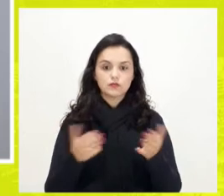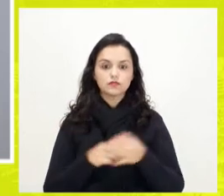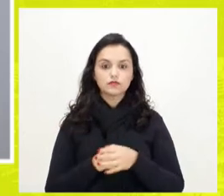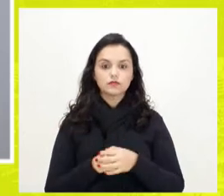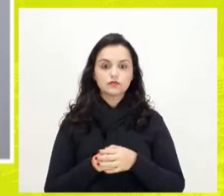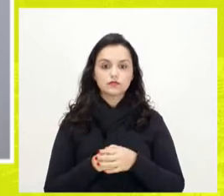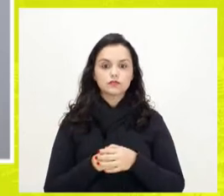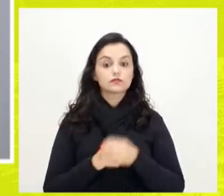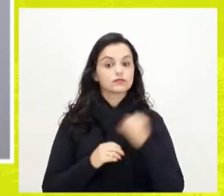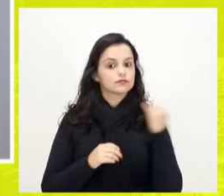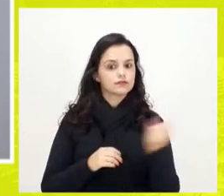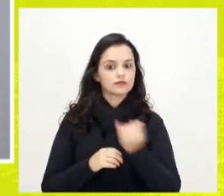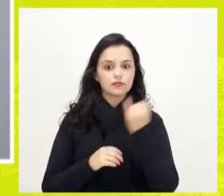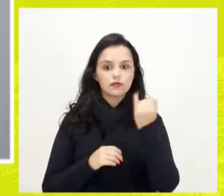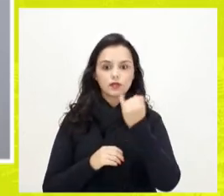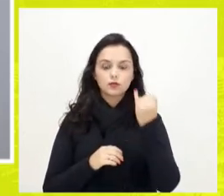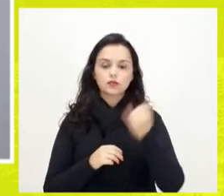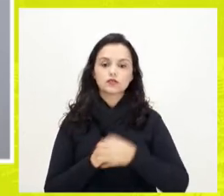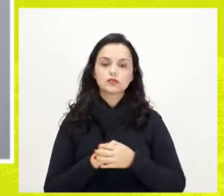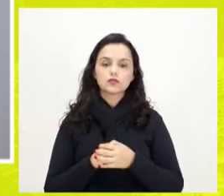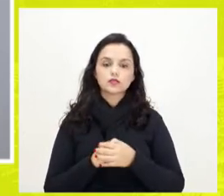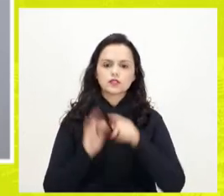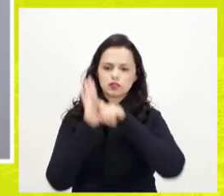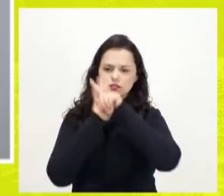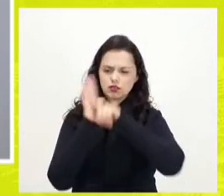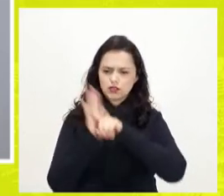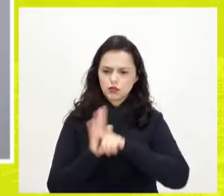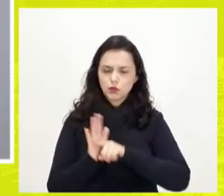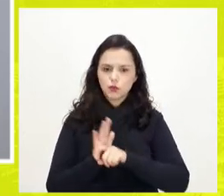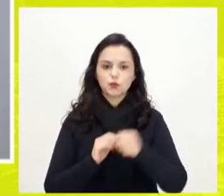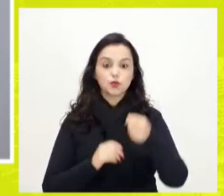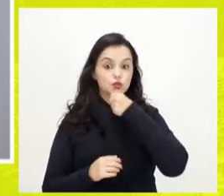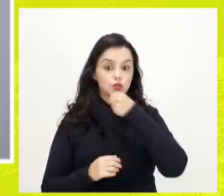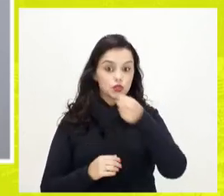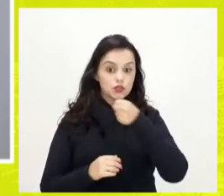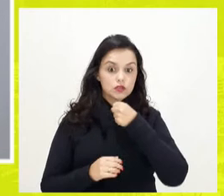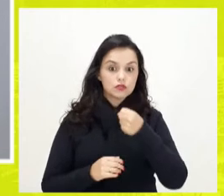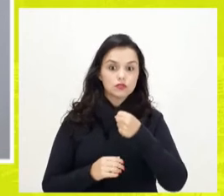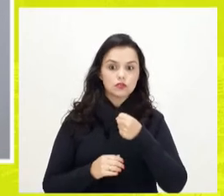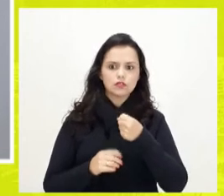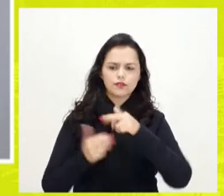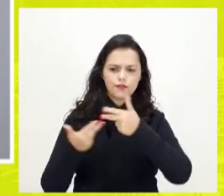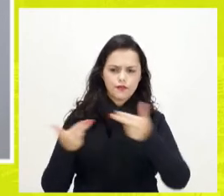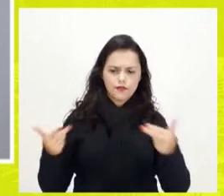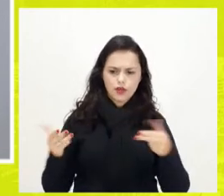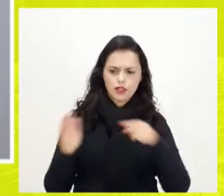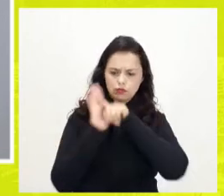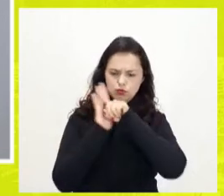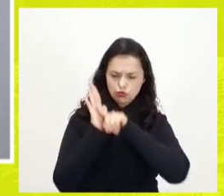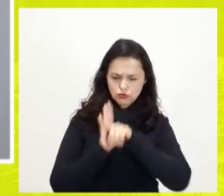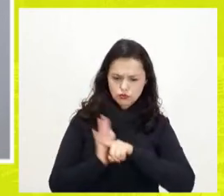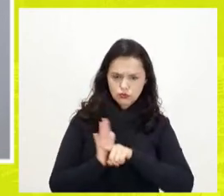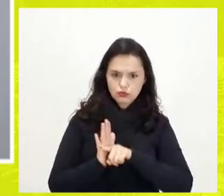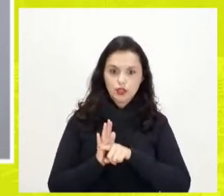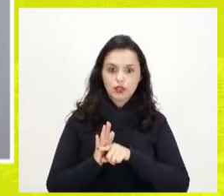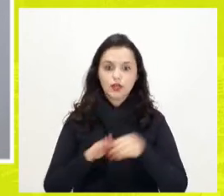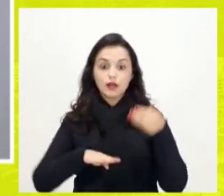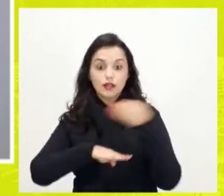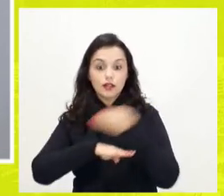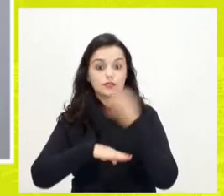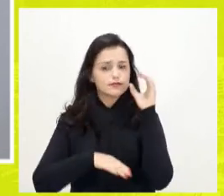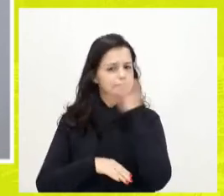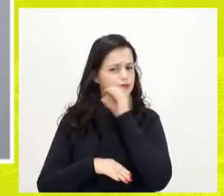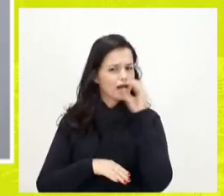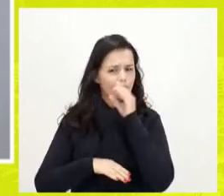with people that are outside of brazil it's important and checkers journalists and many many players many actors they